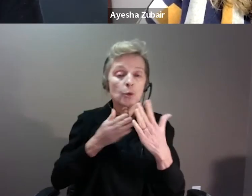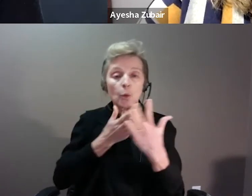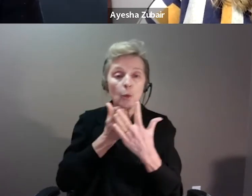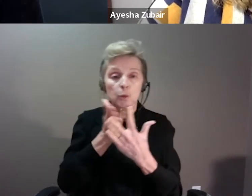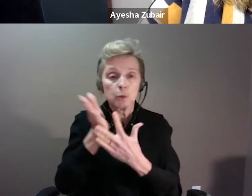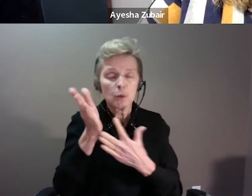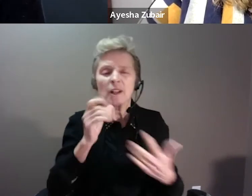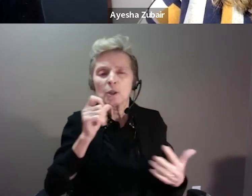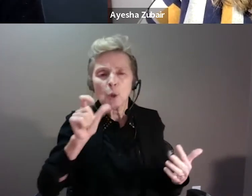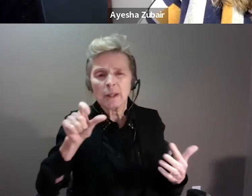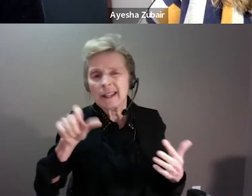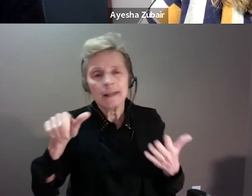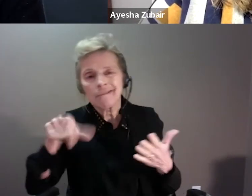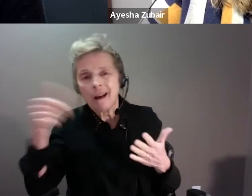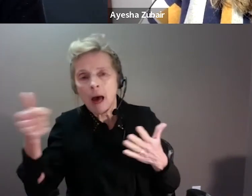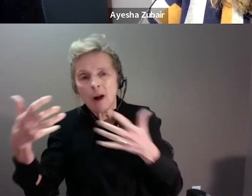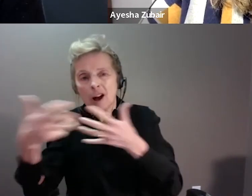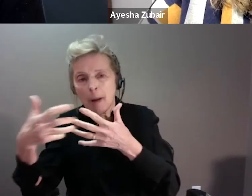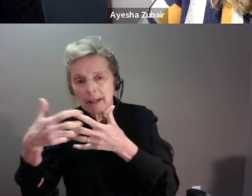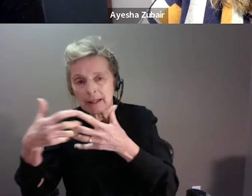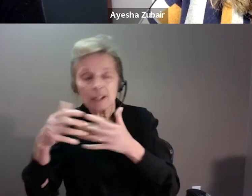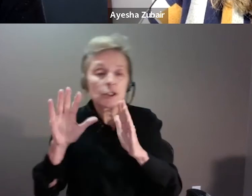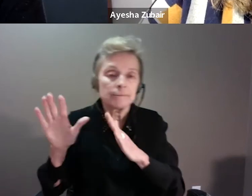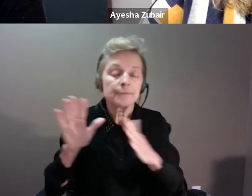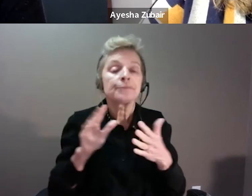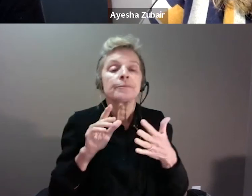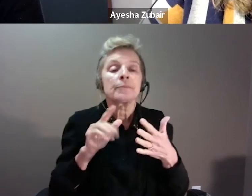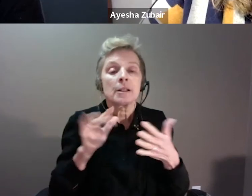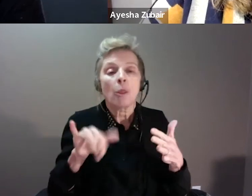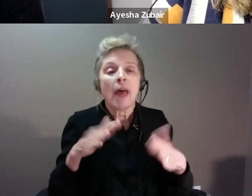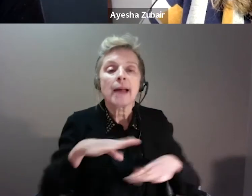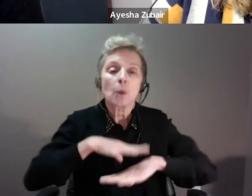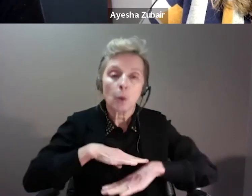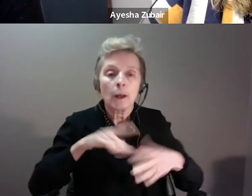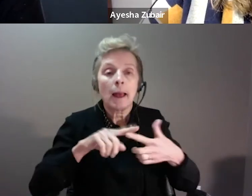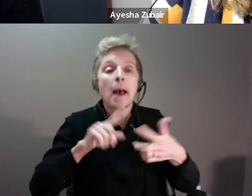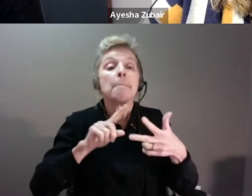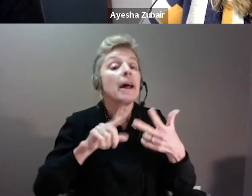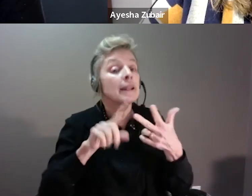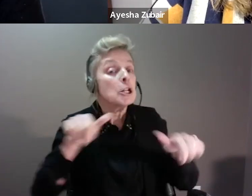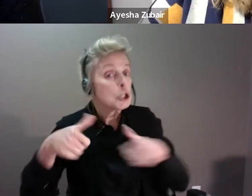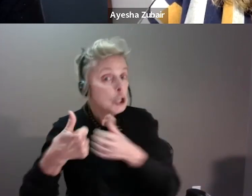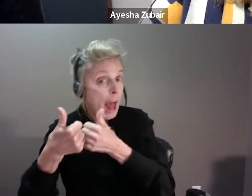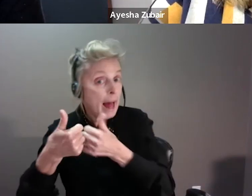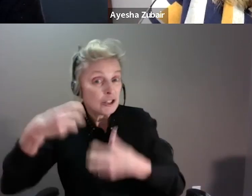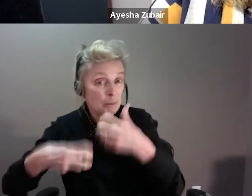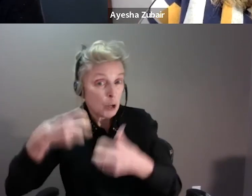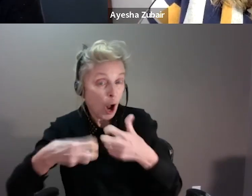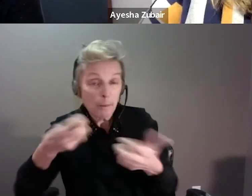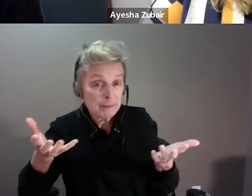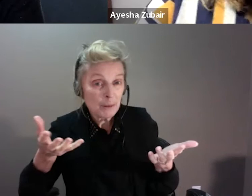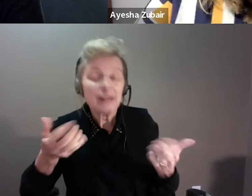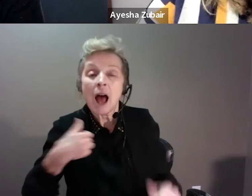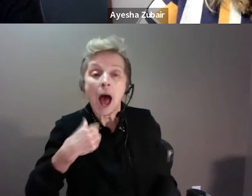additional accommodations and things like that. So it takes away a lot of that. But I want to talk about the challenges a little bit too, because I absolutely hit a